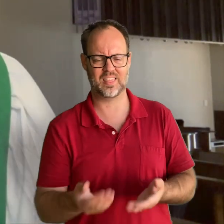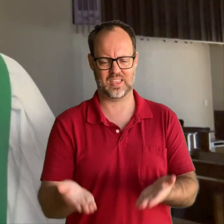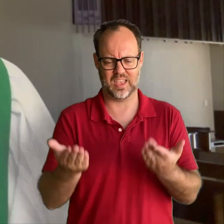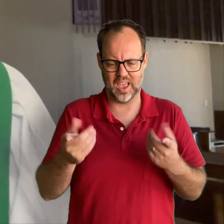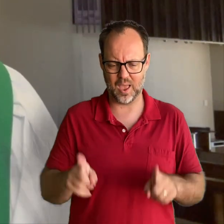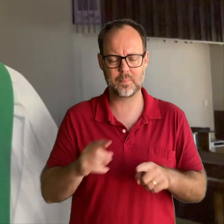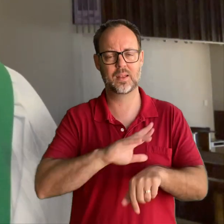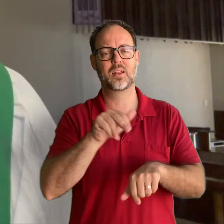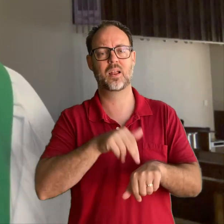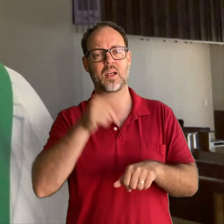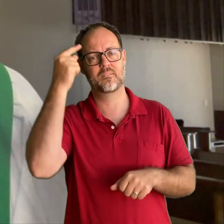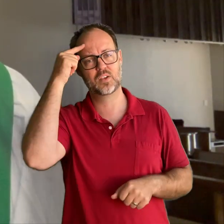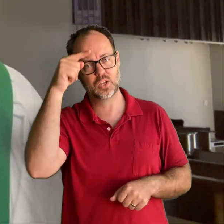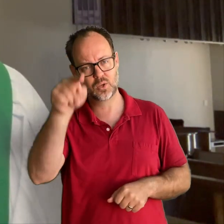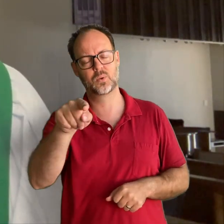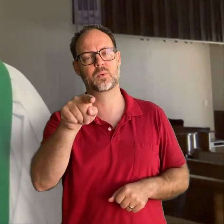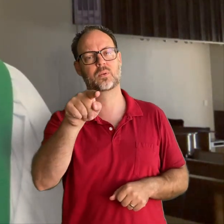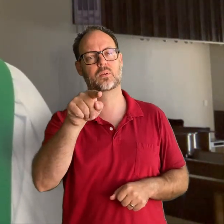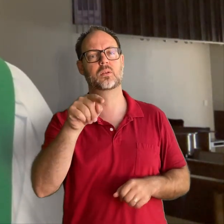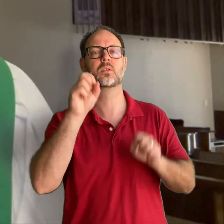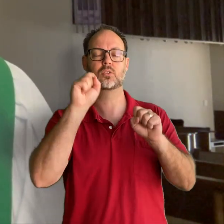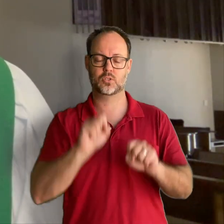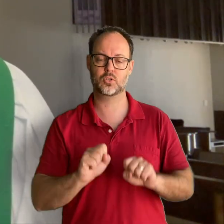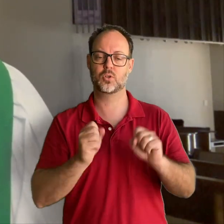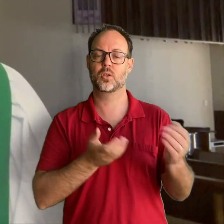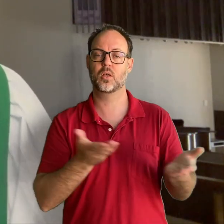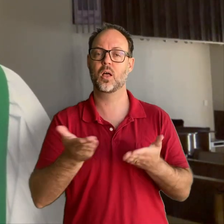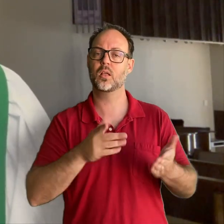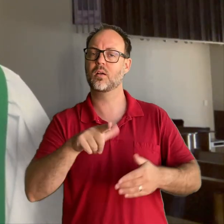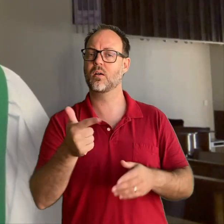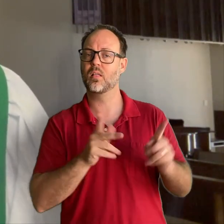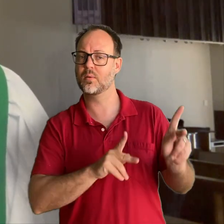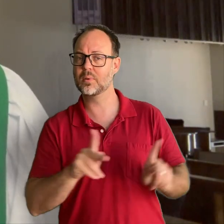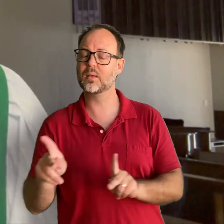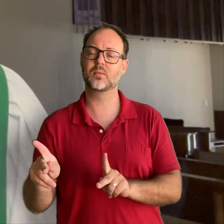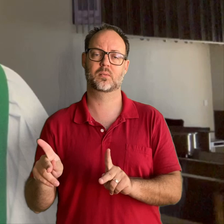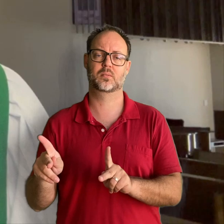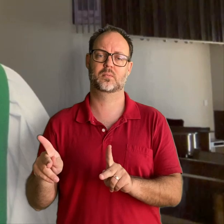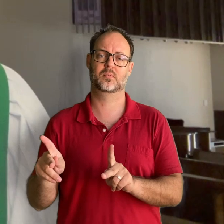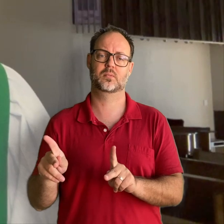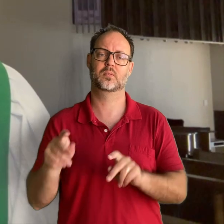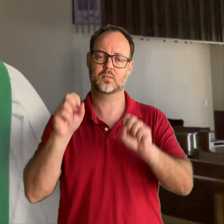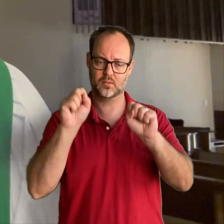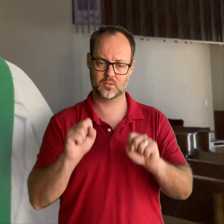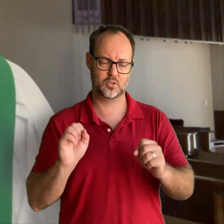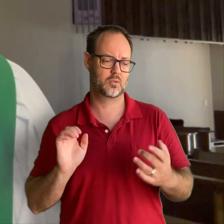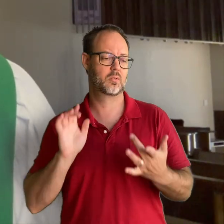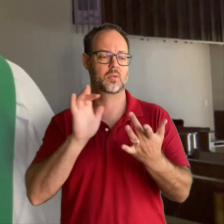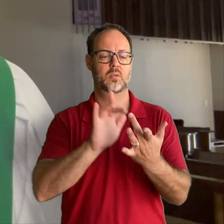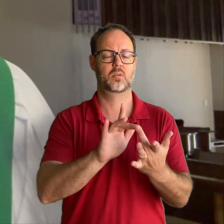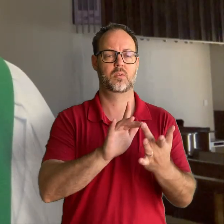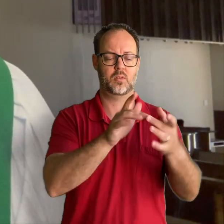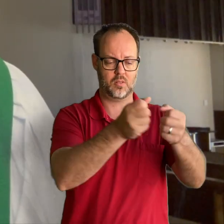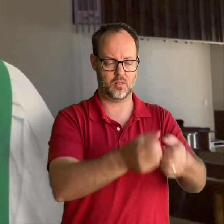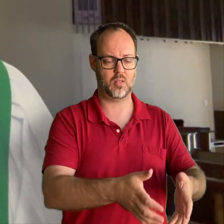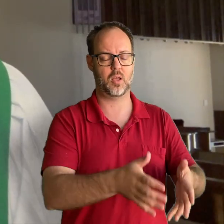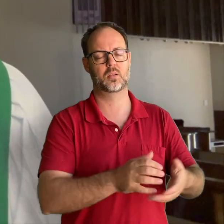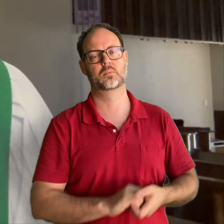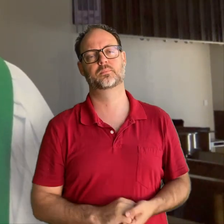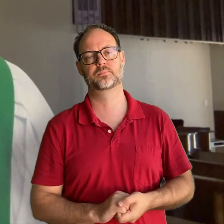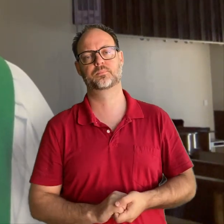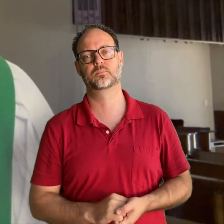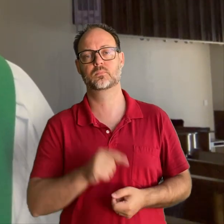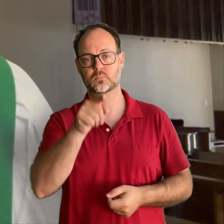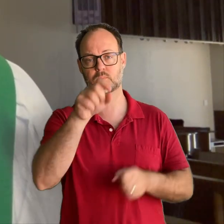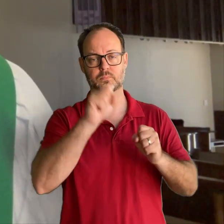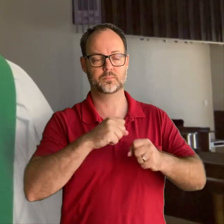come naturally for you so that you can serve other people. so that you can reach out to the lost,